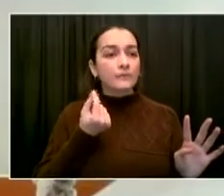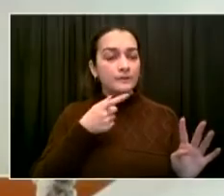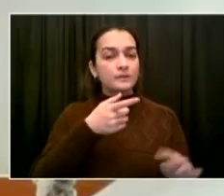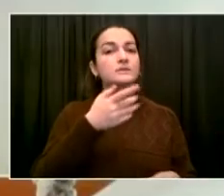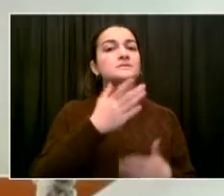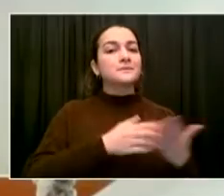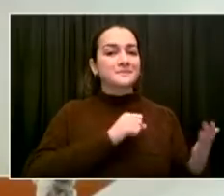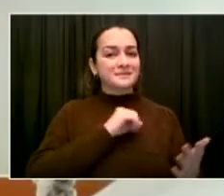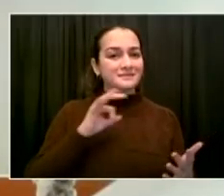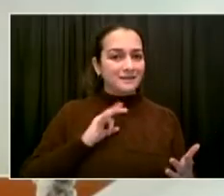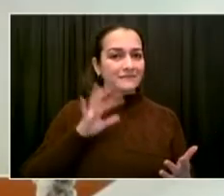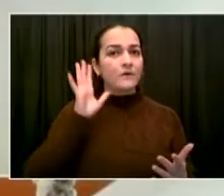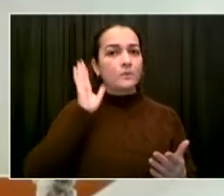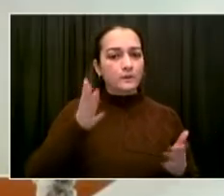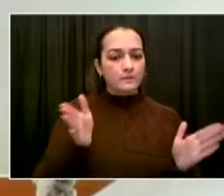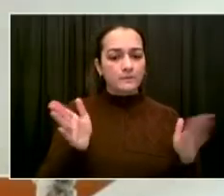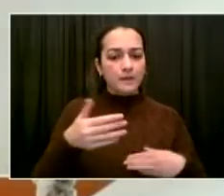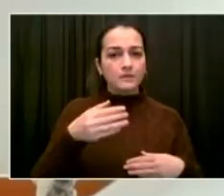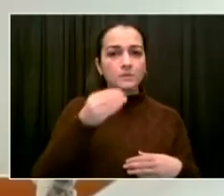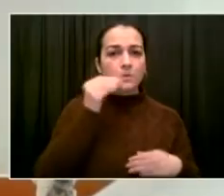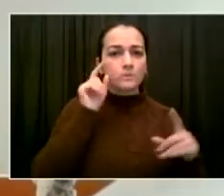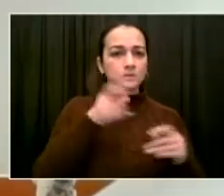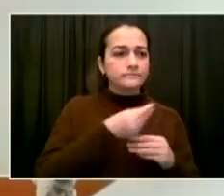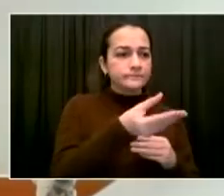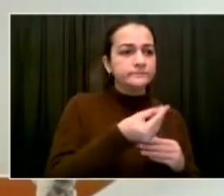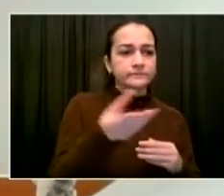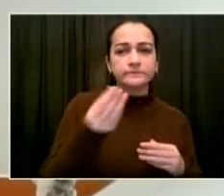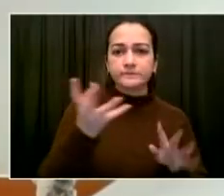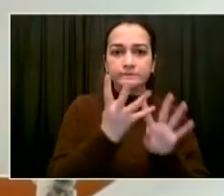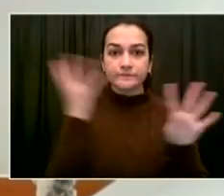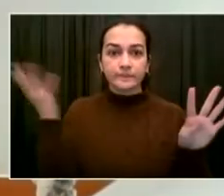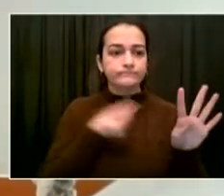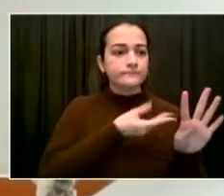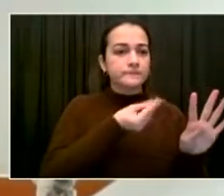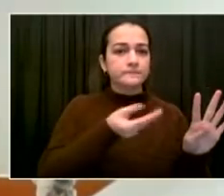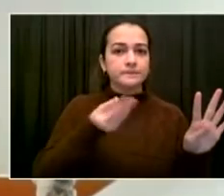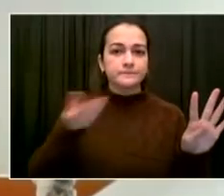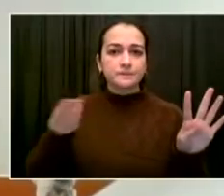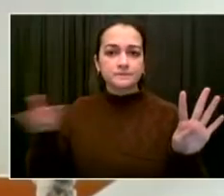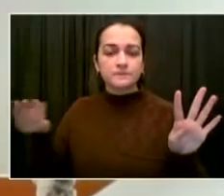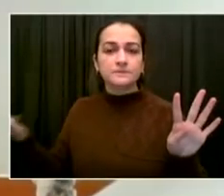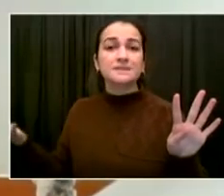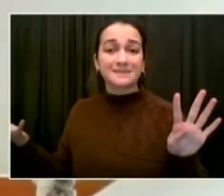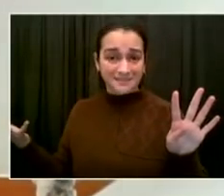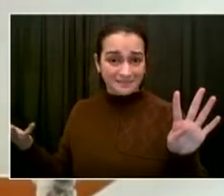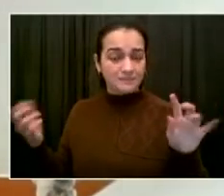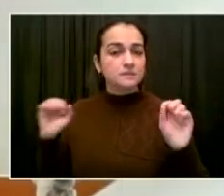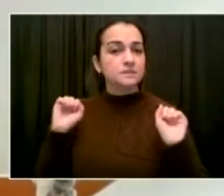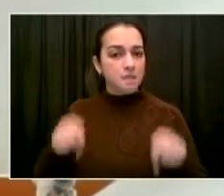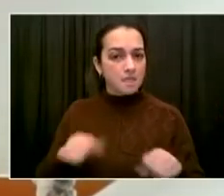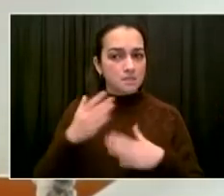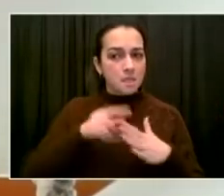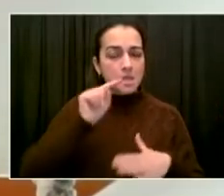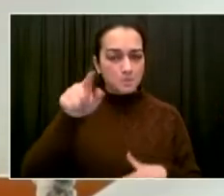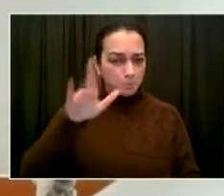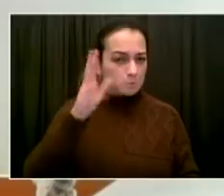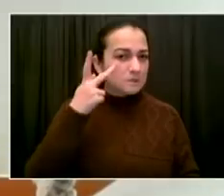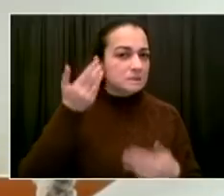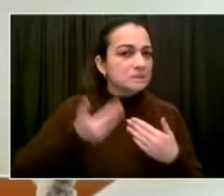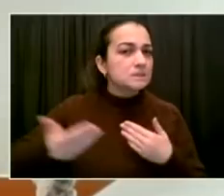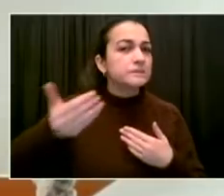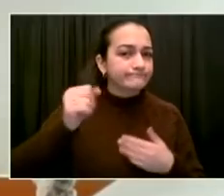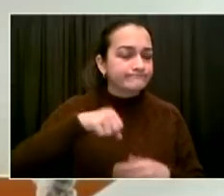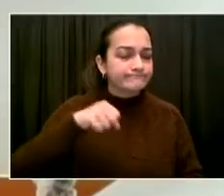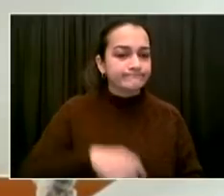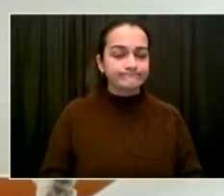anybody to ever leave empty-handed. In my mind, testing, there's no wrong door. New Yorkers are making the decision to get tested. I want to help them. So